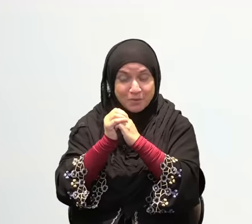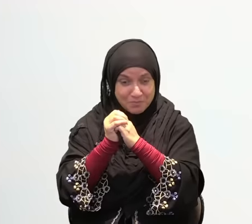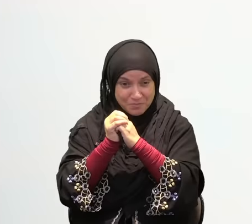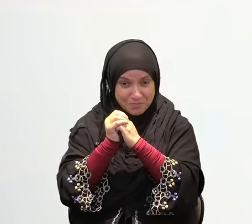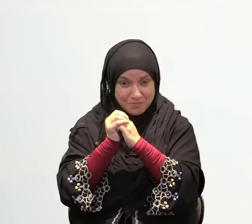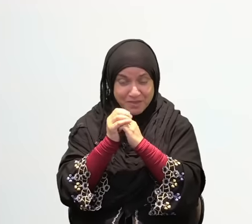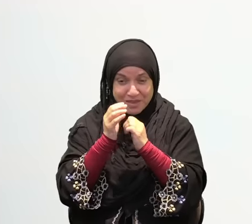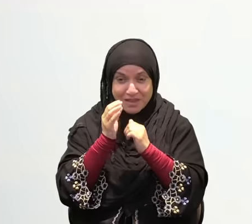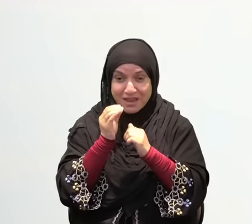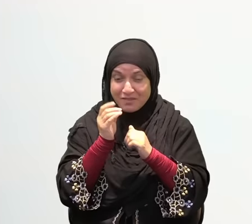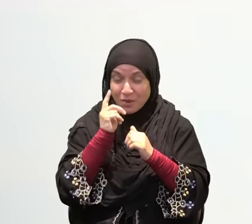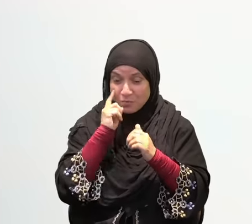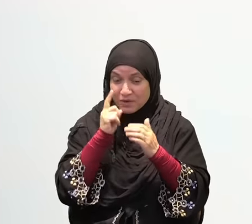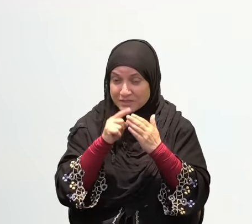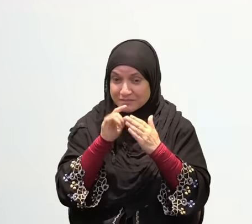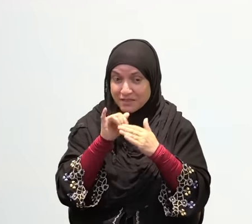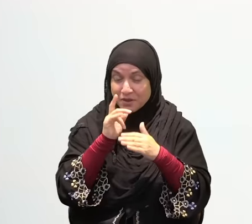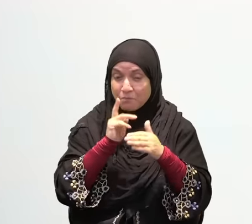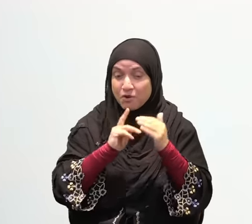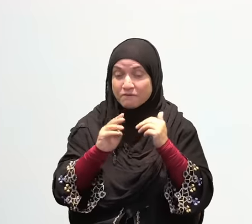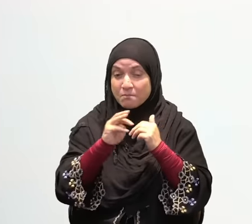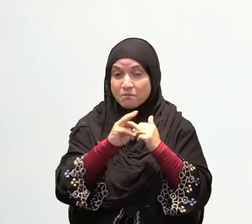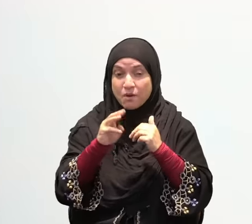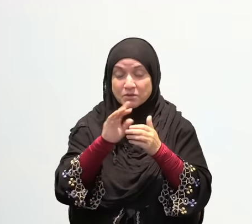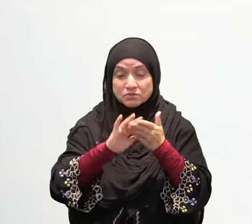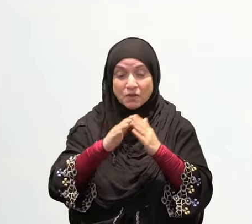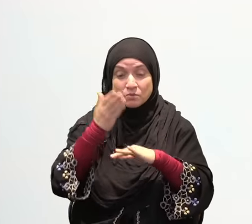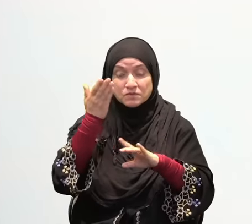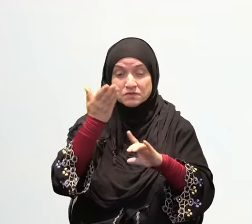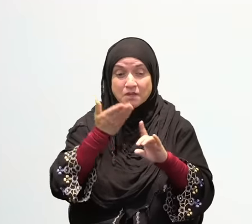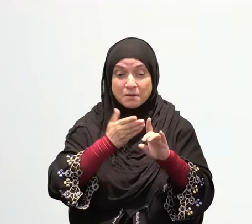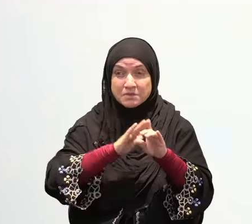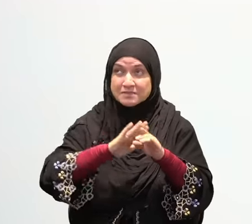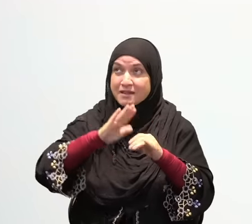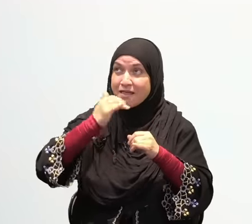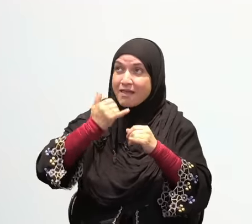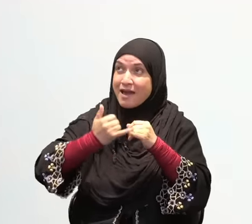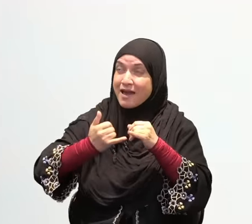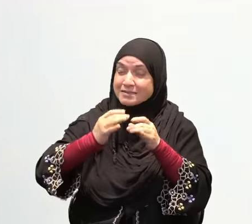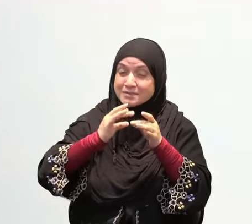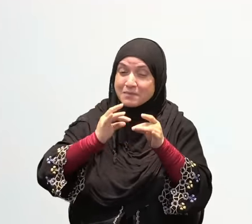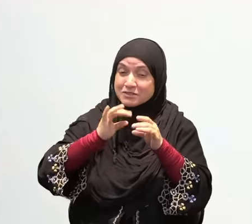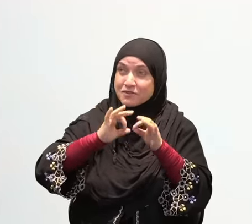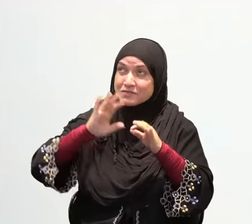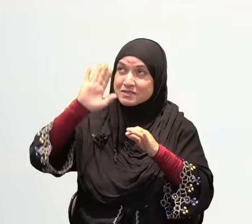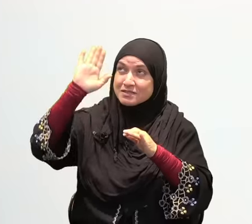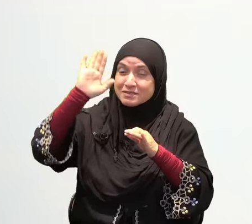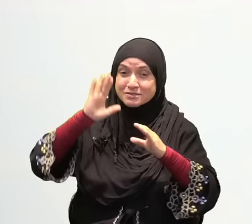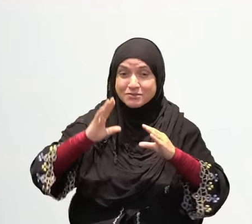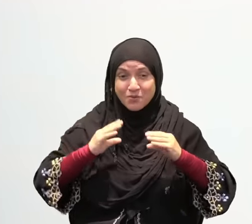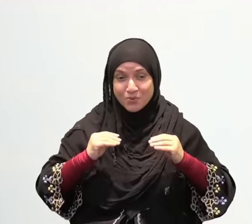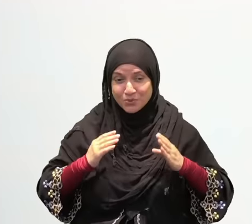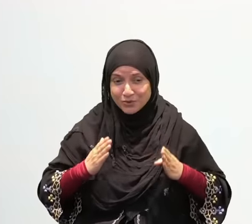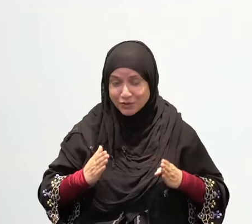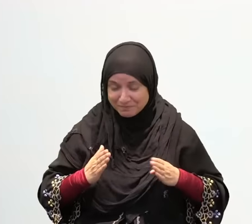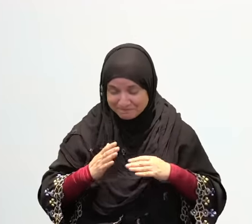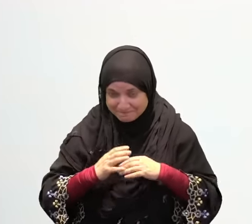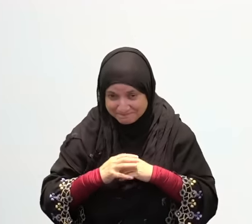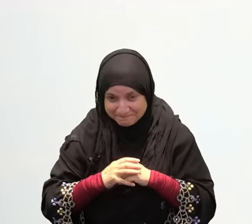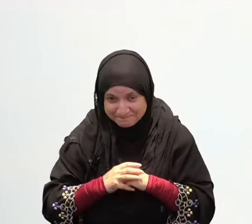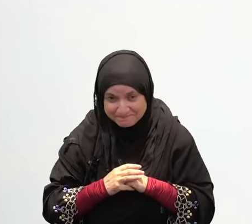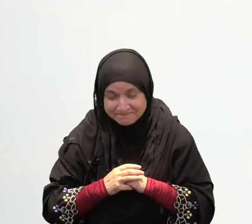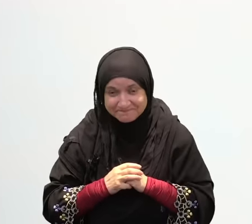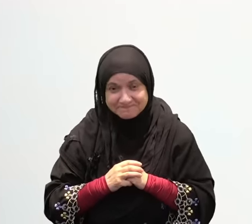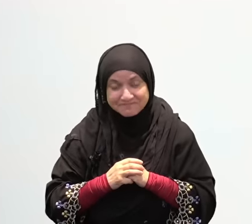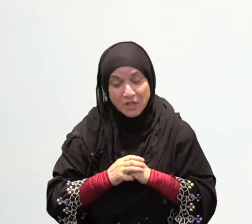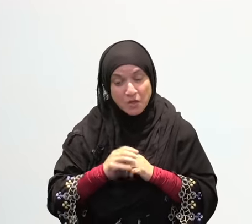and messengers that came before him, his family and companions that served alongside him, and those that follow in his blessed path until the day of judgment.